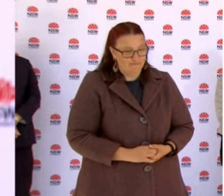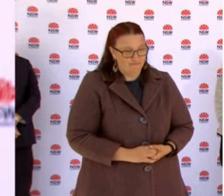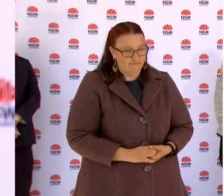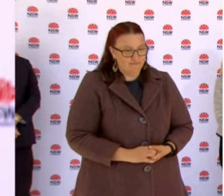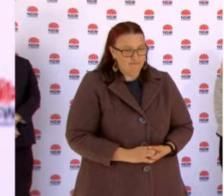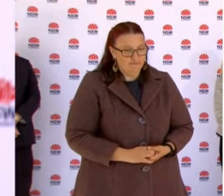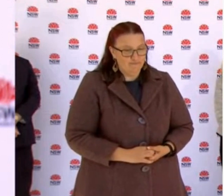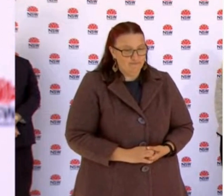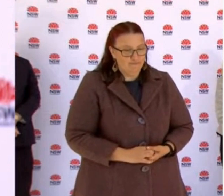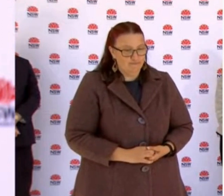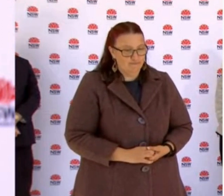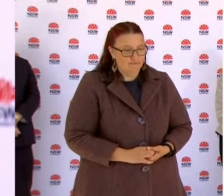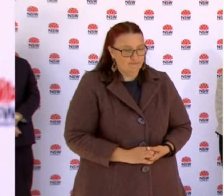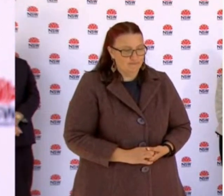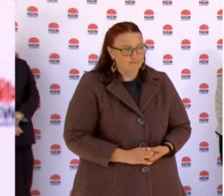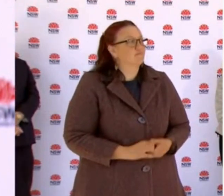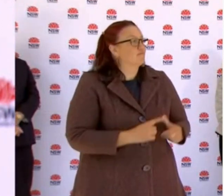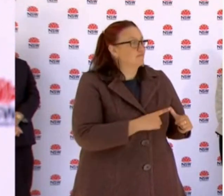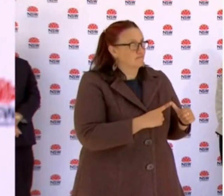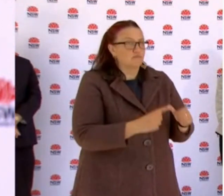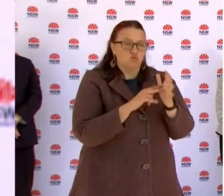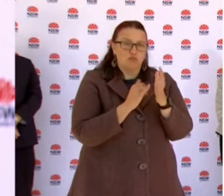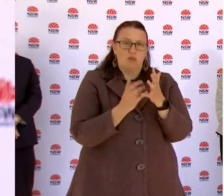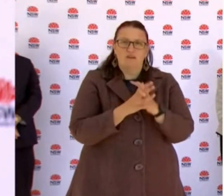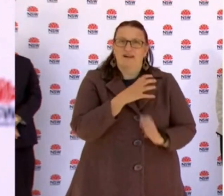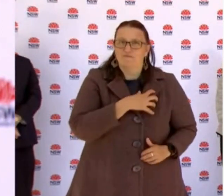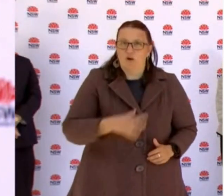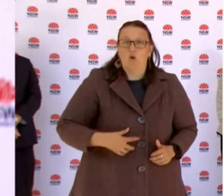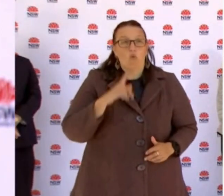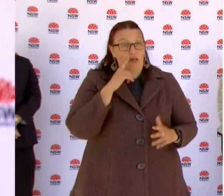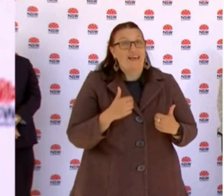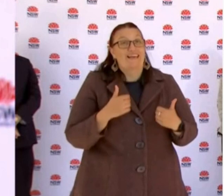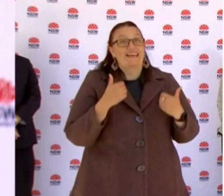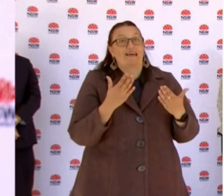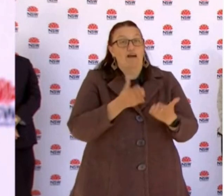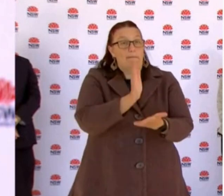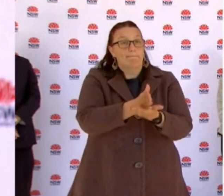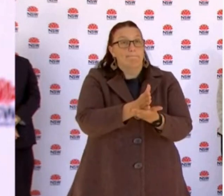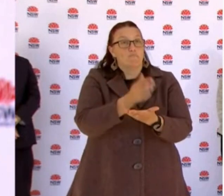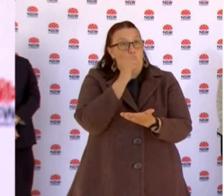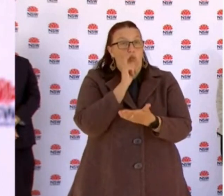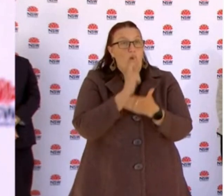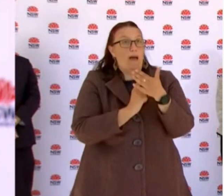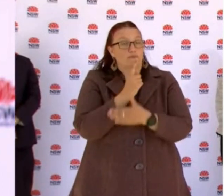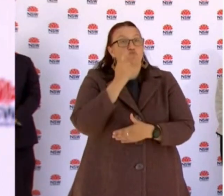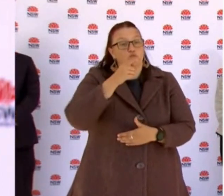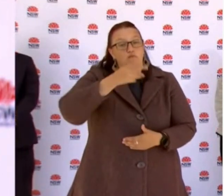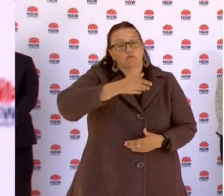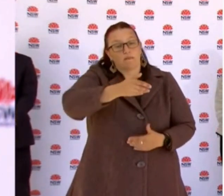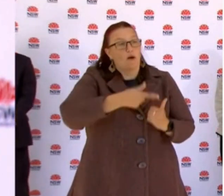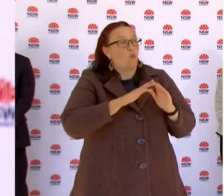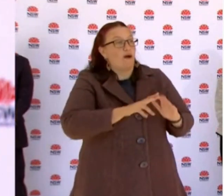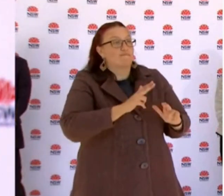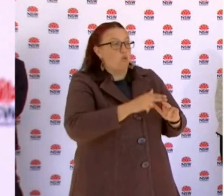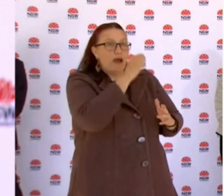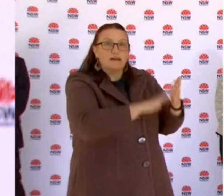New South Wales Government will assure the community that we will provide a certainty on the way forward, and we just need to wait for the